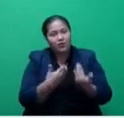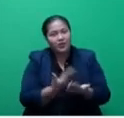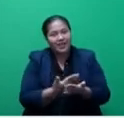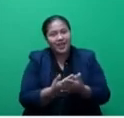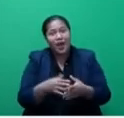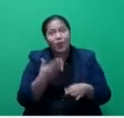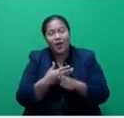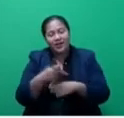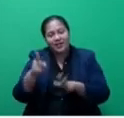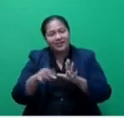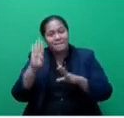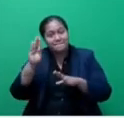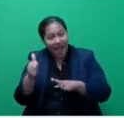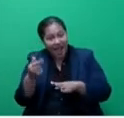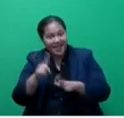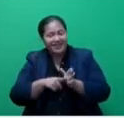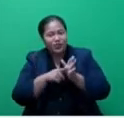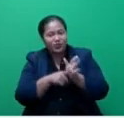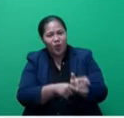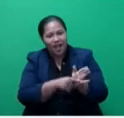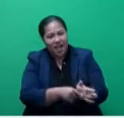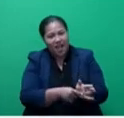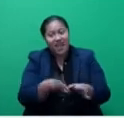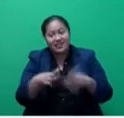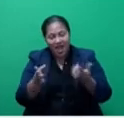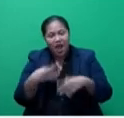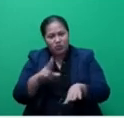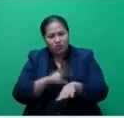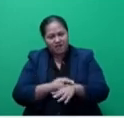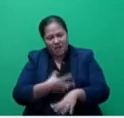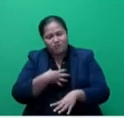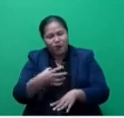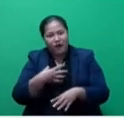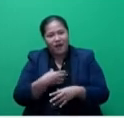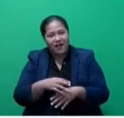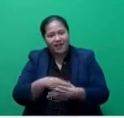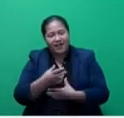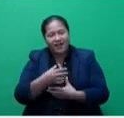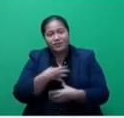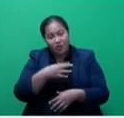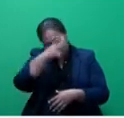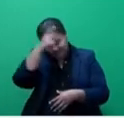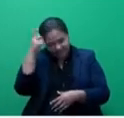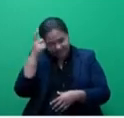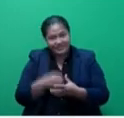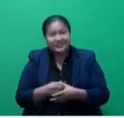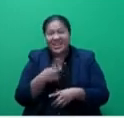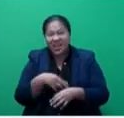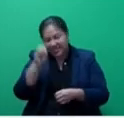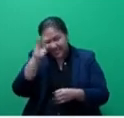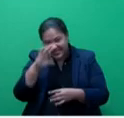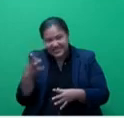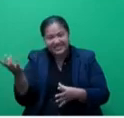and Bar Hospital, patient-doctor ratio improving, the new medical vessel MV Vivueti. Our status of